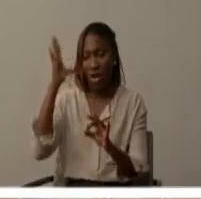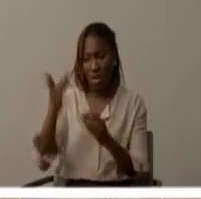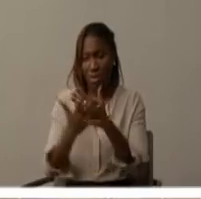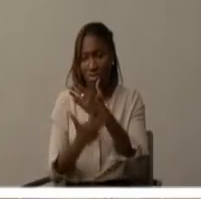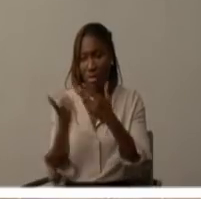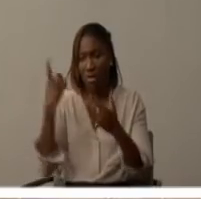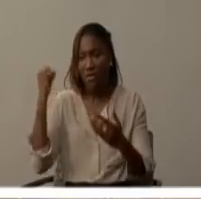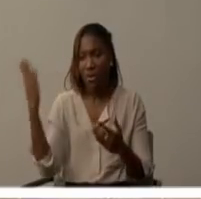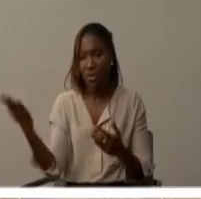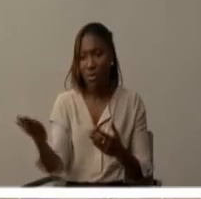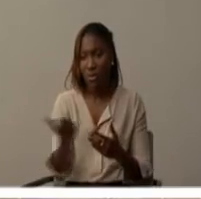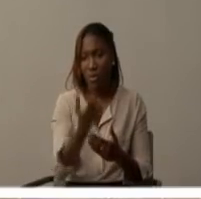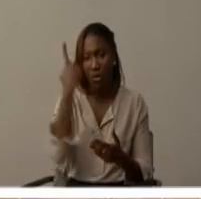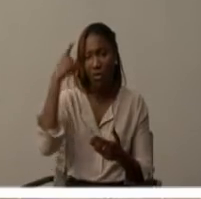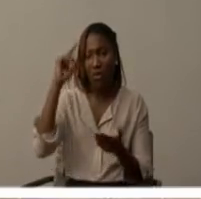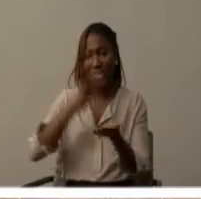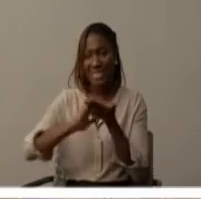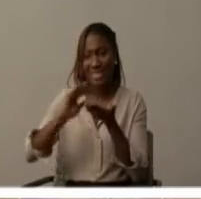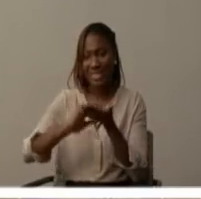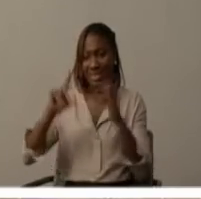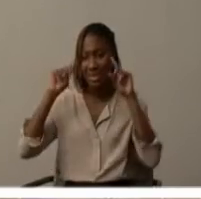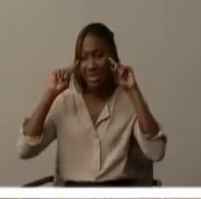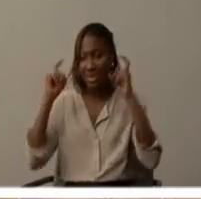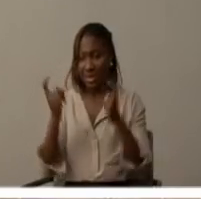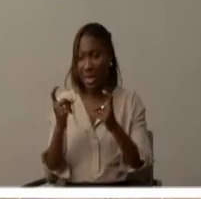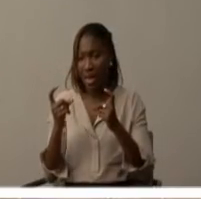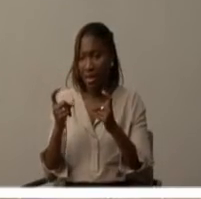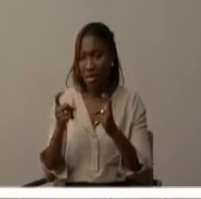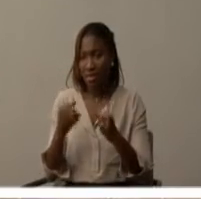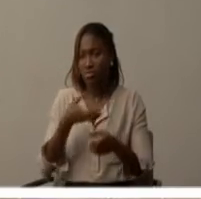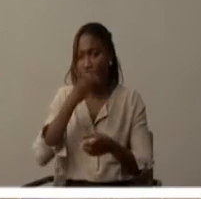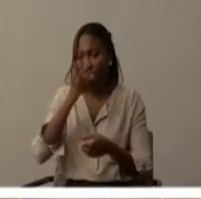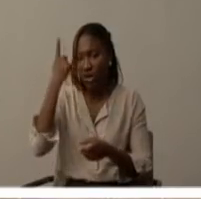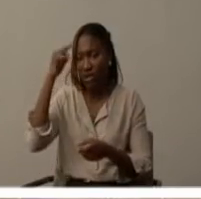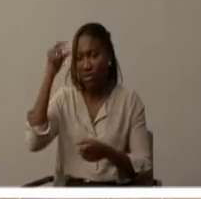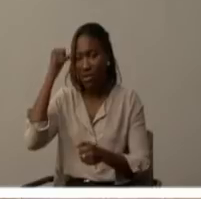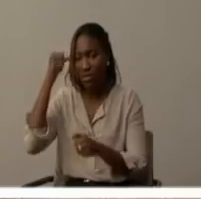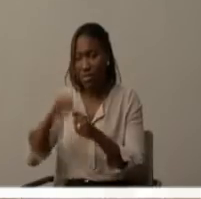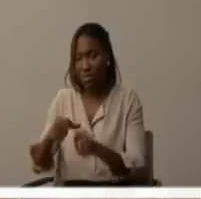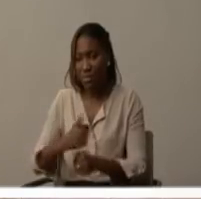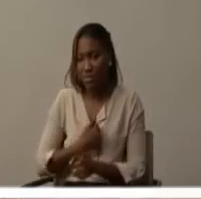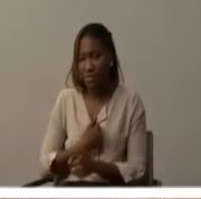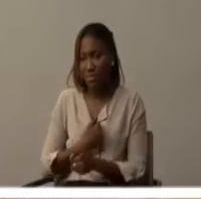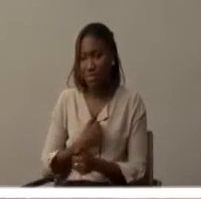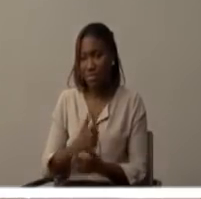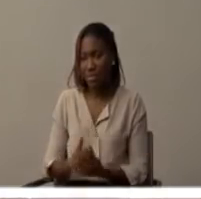many, for the forgiveness of sins. Do this in memory of me."